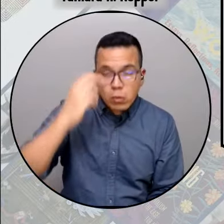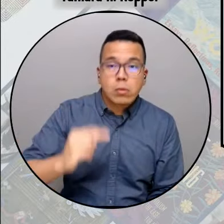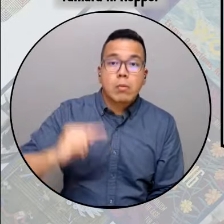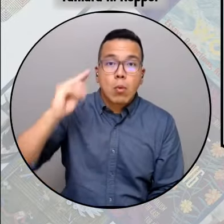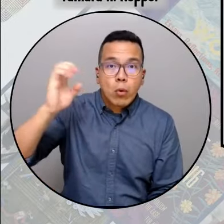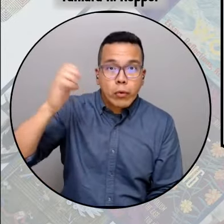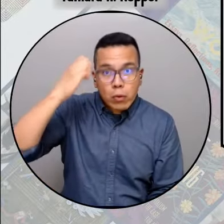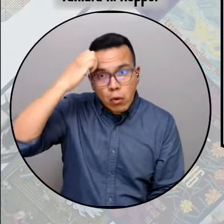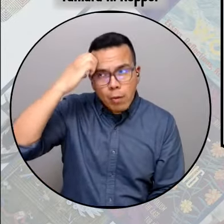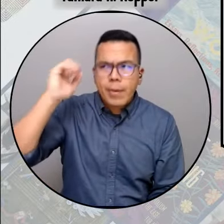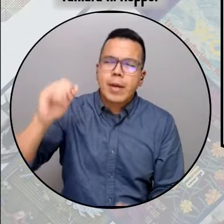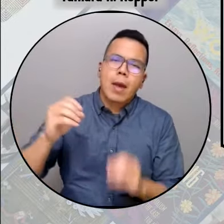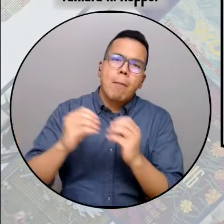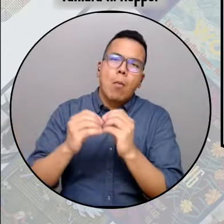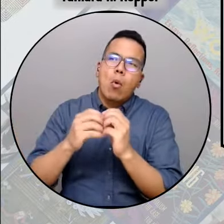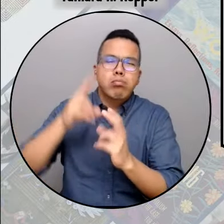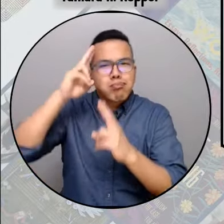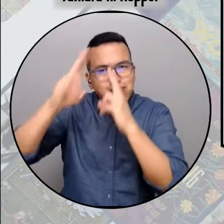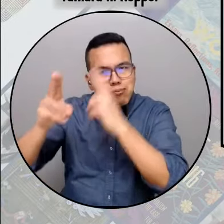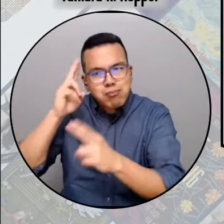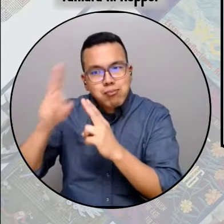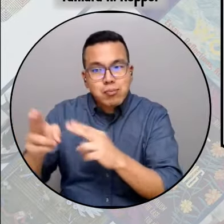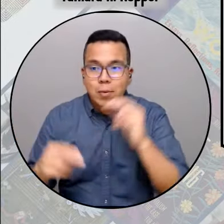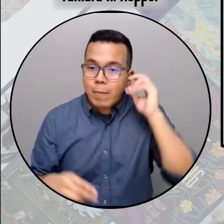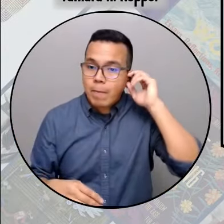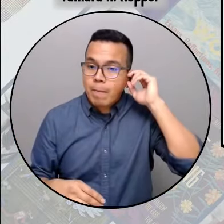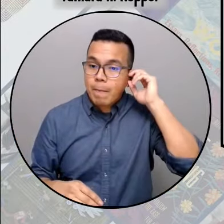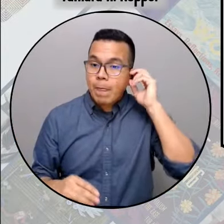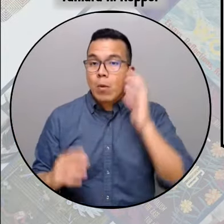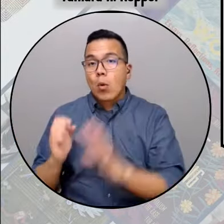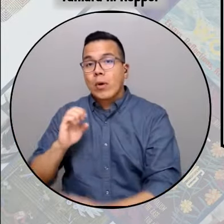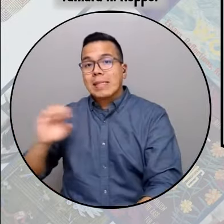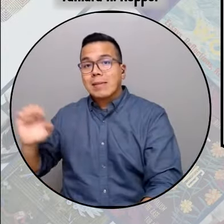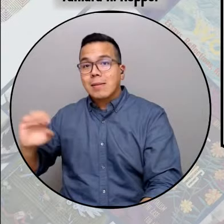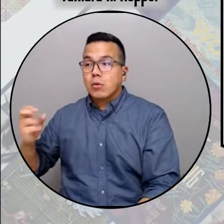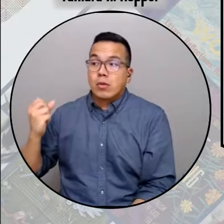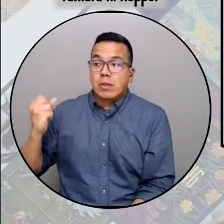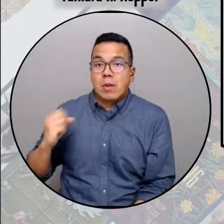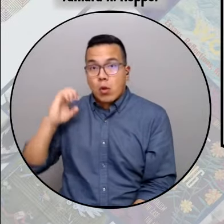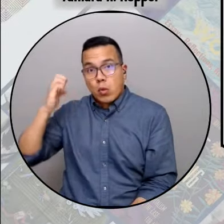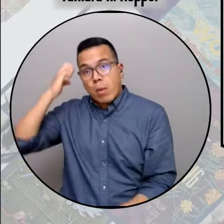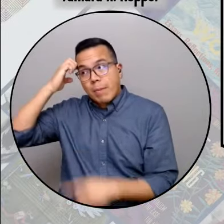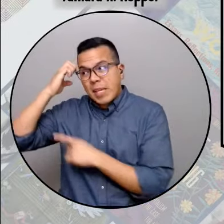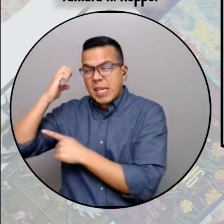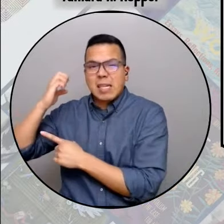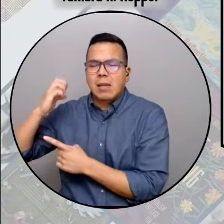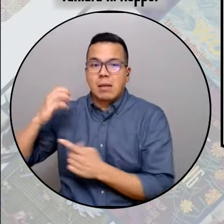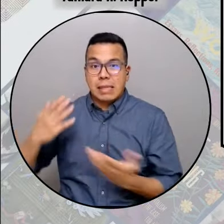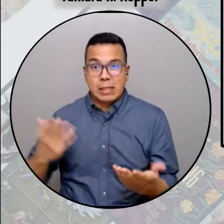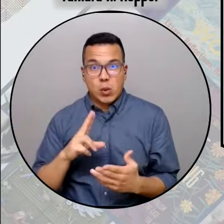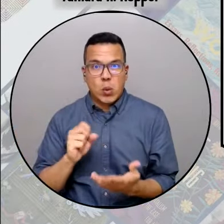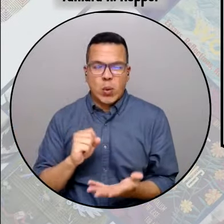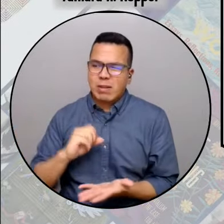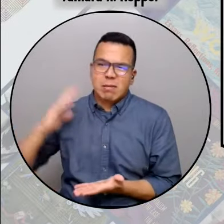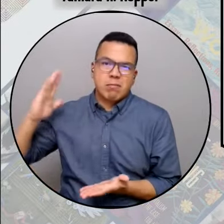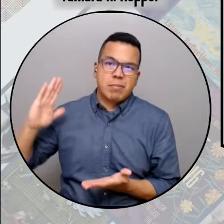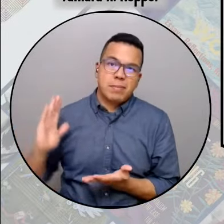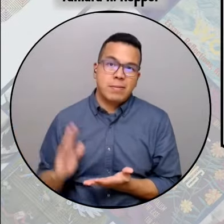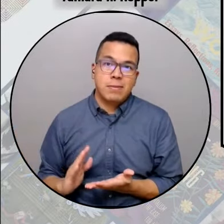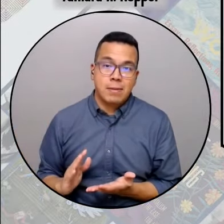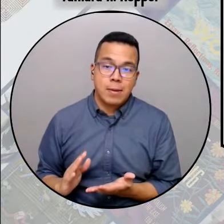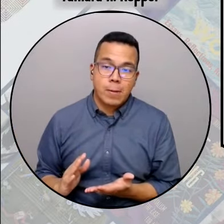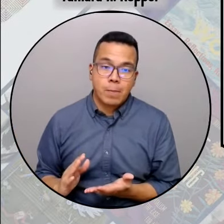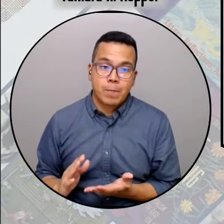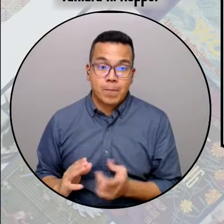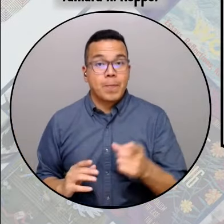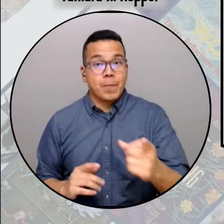other acts that you have Eastern Southern European immigration reduced significantly. This act also